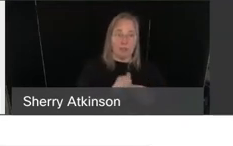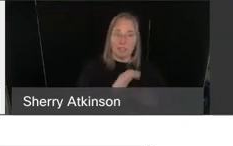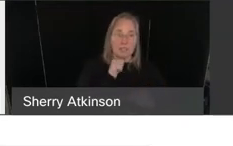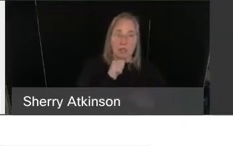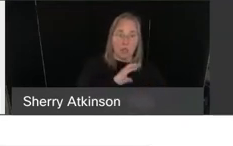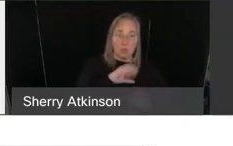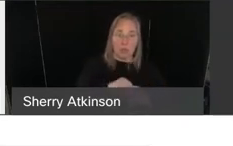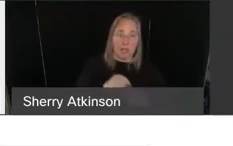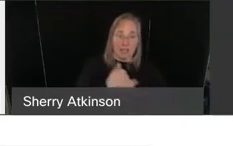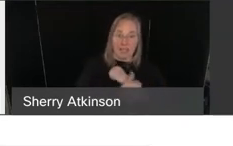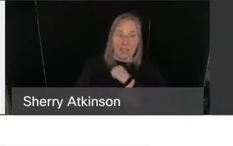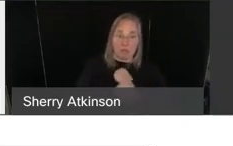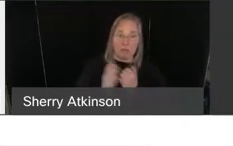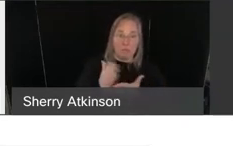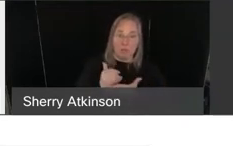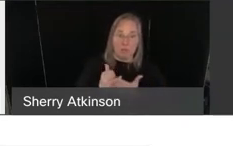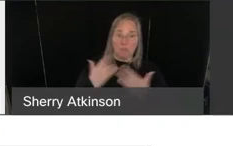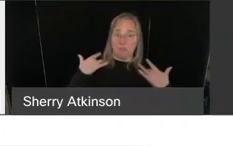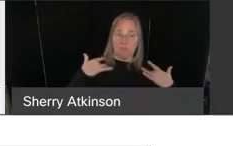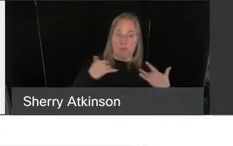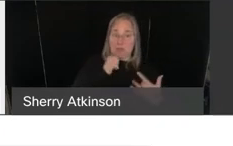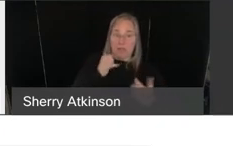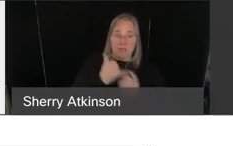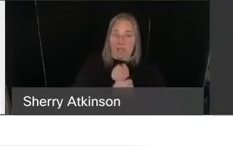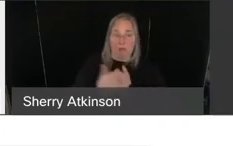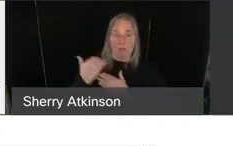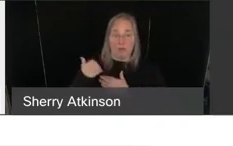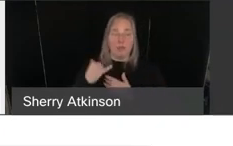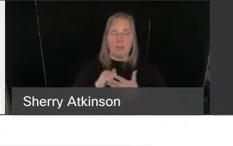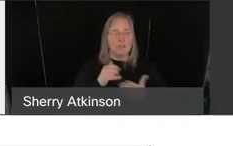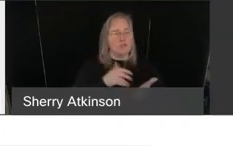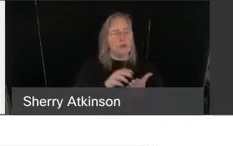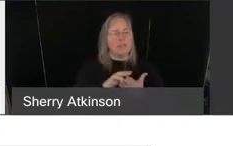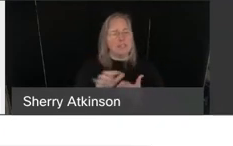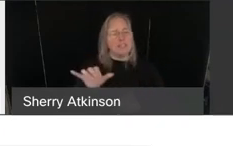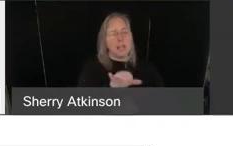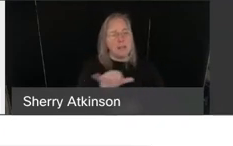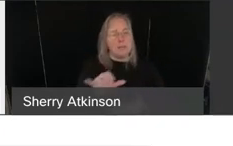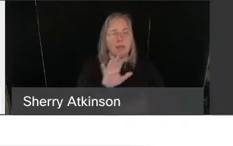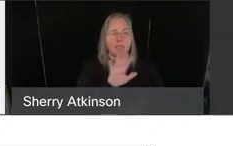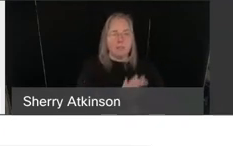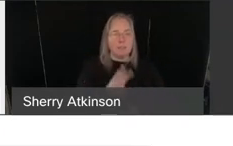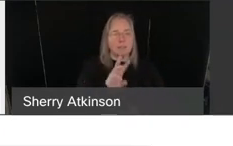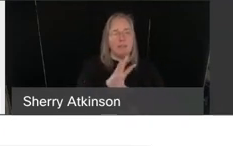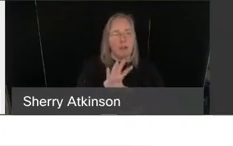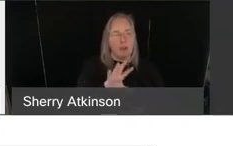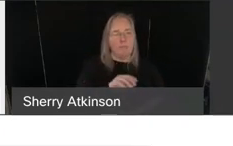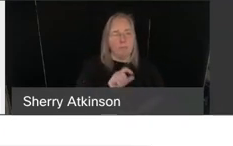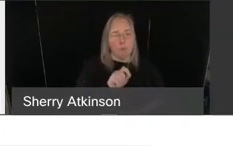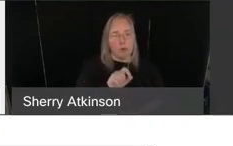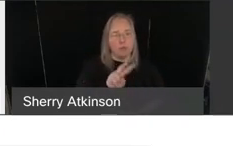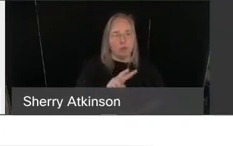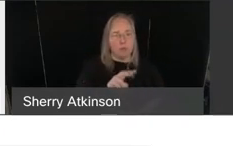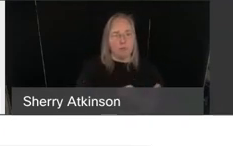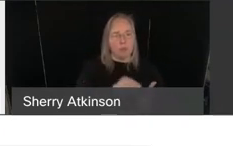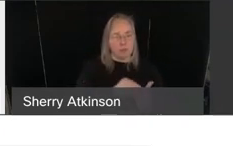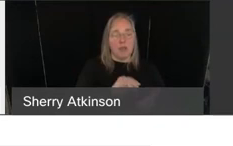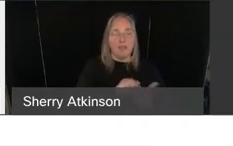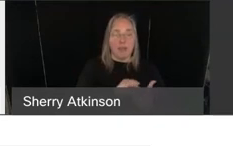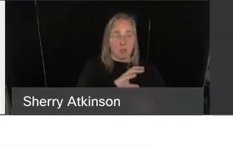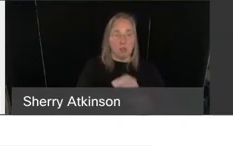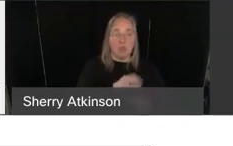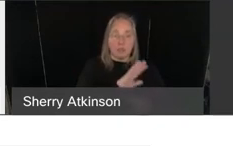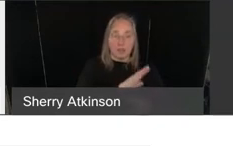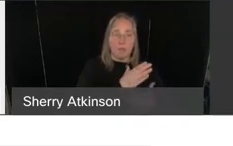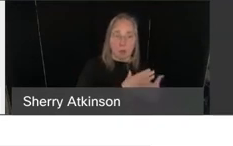not a responsibility of the county, is roughly the same. It's approximately $65.2 million. It also includes their share of the parking garage,